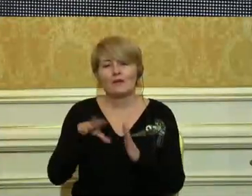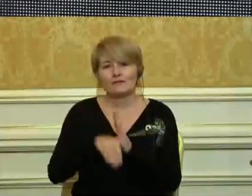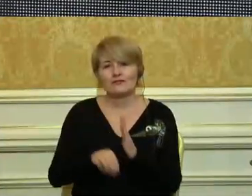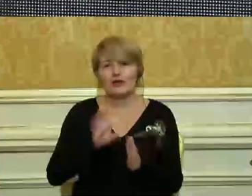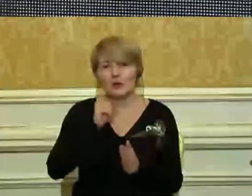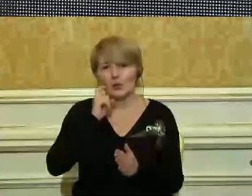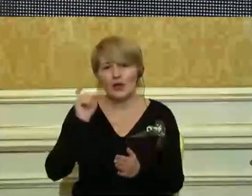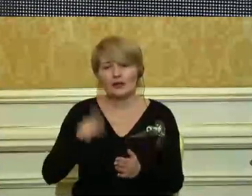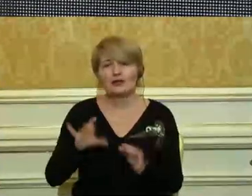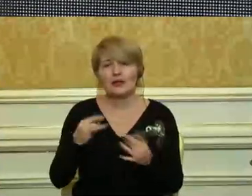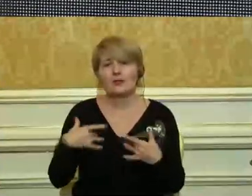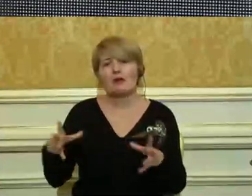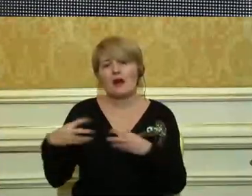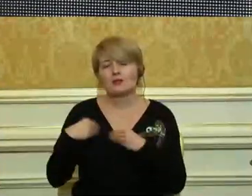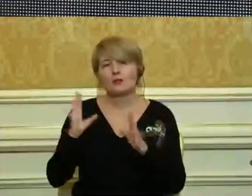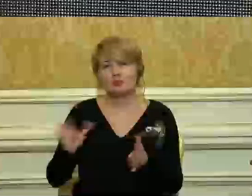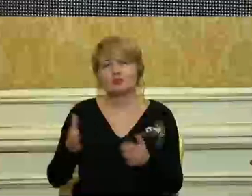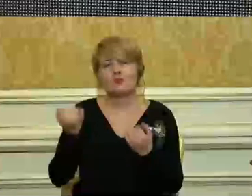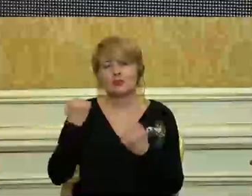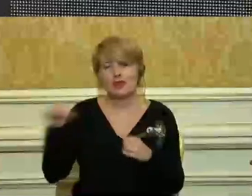security challenges together. Thank you so much.